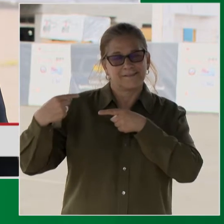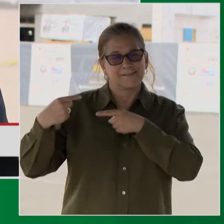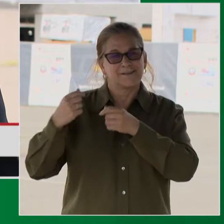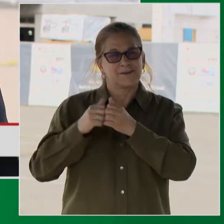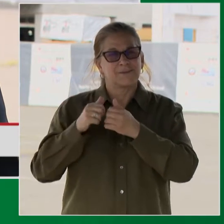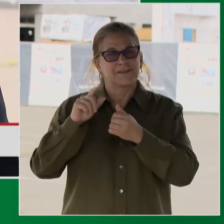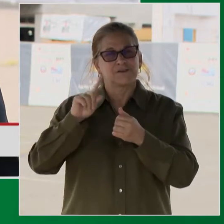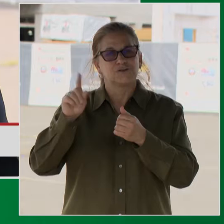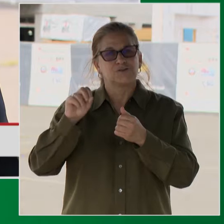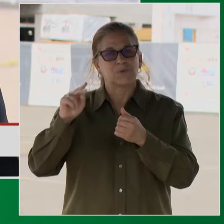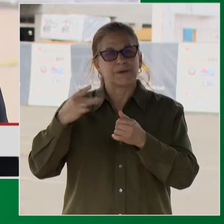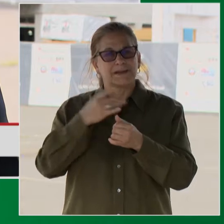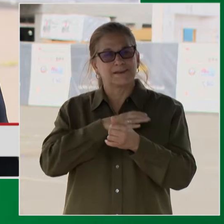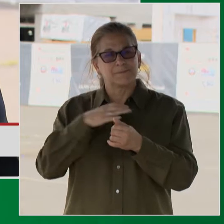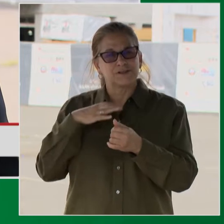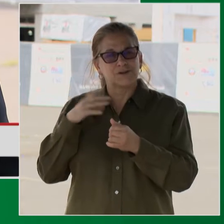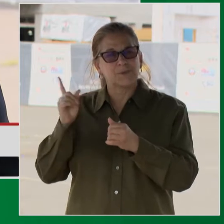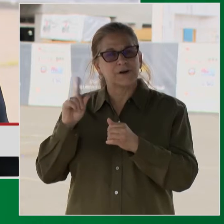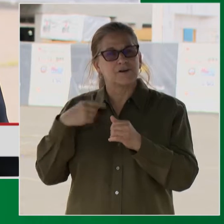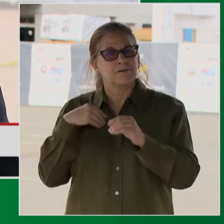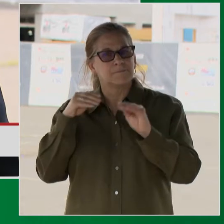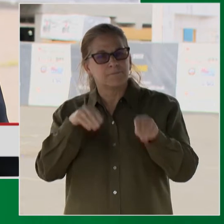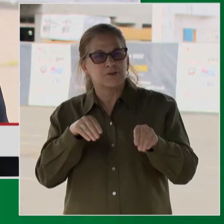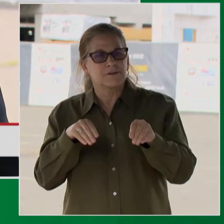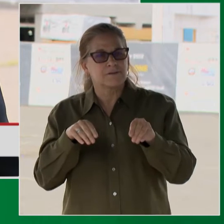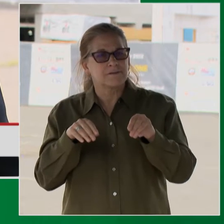with that process. And so we'd like to see both sites